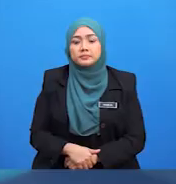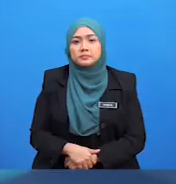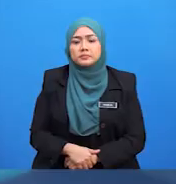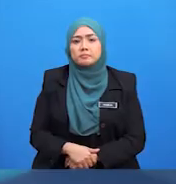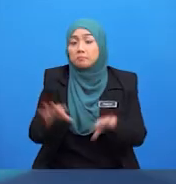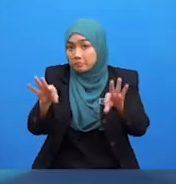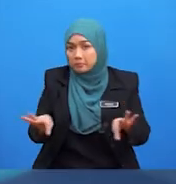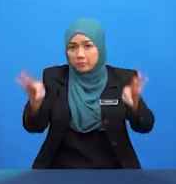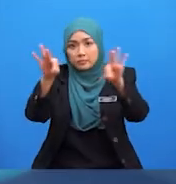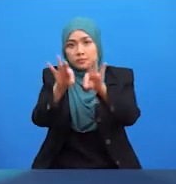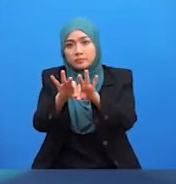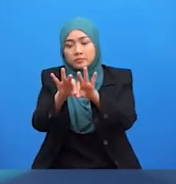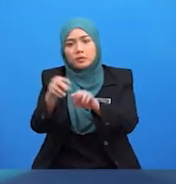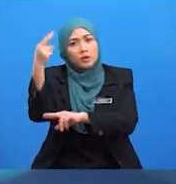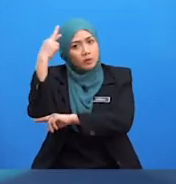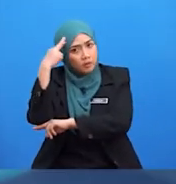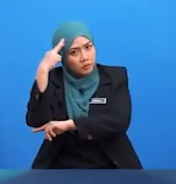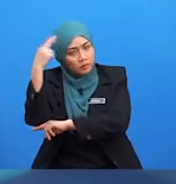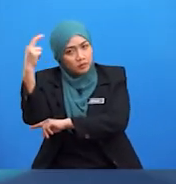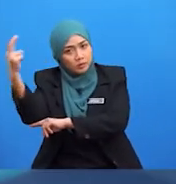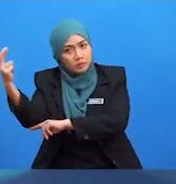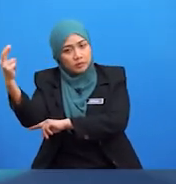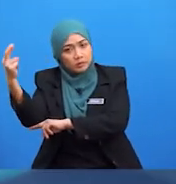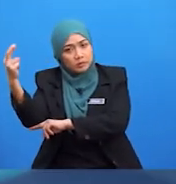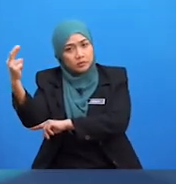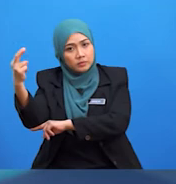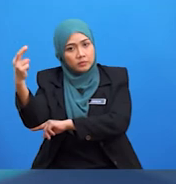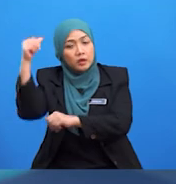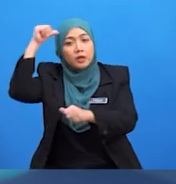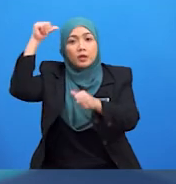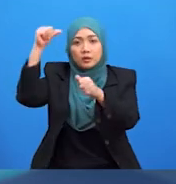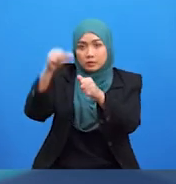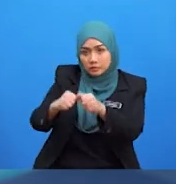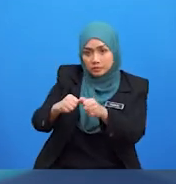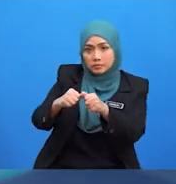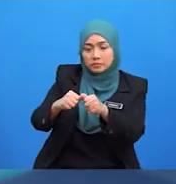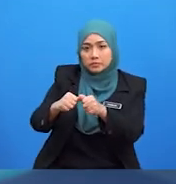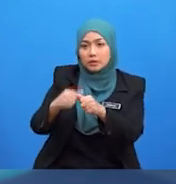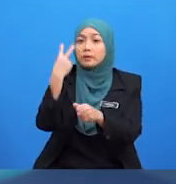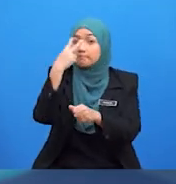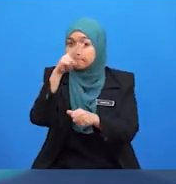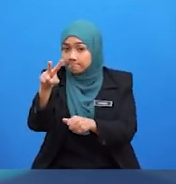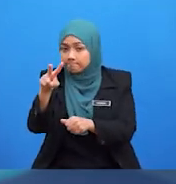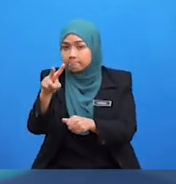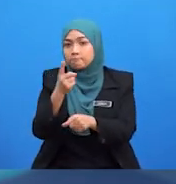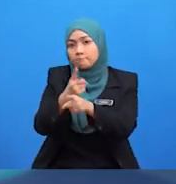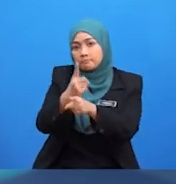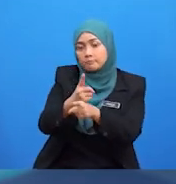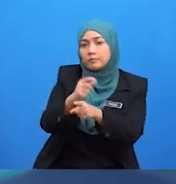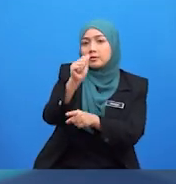Most importantly, remember to be careful in your choices of adjectives.